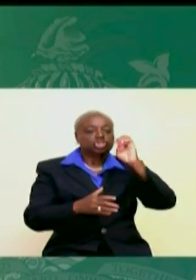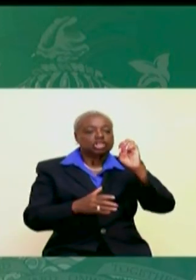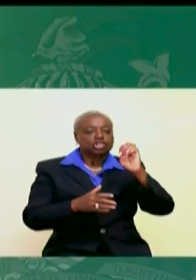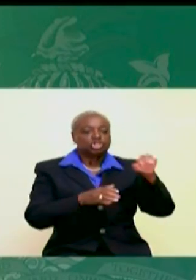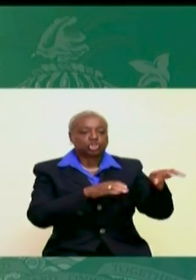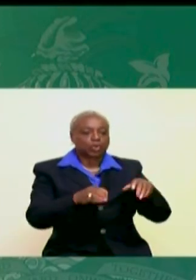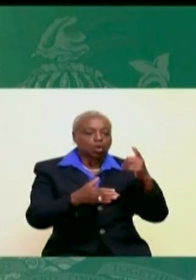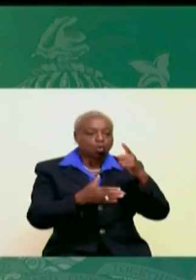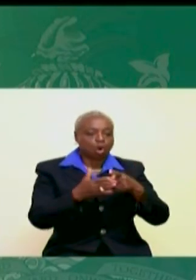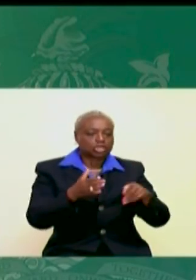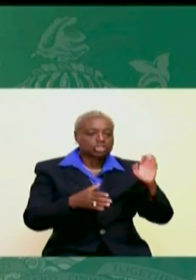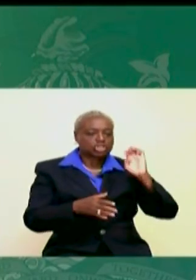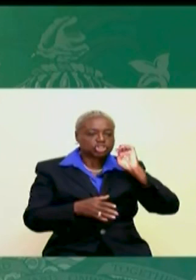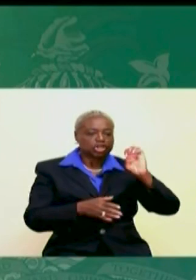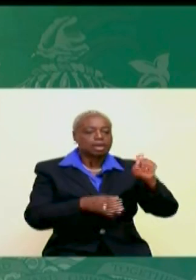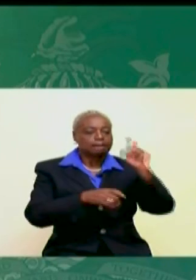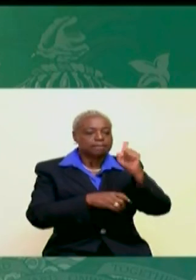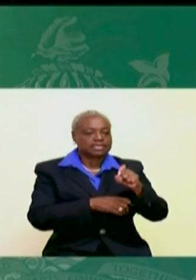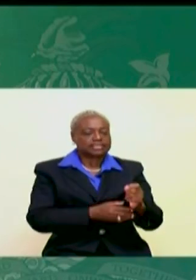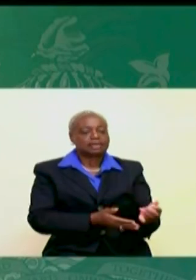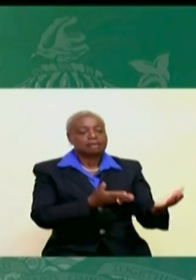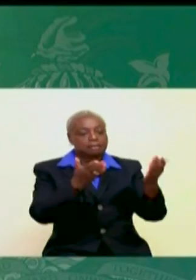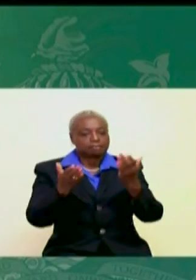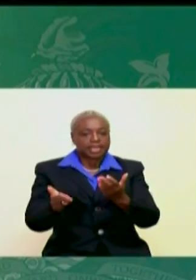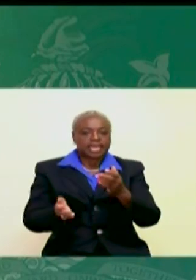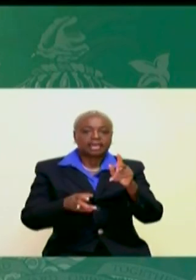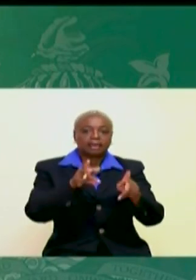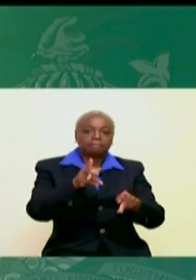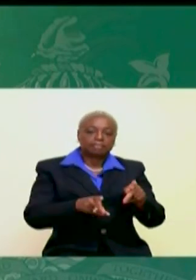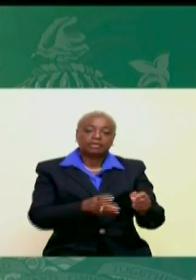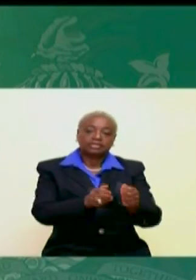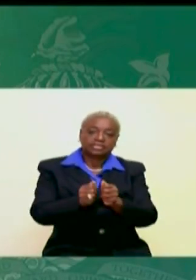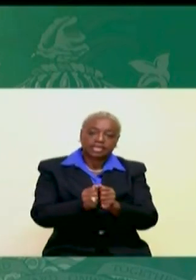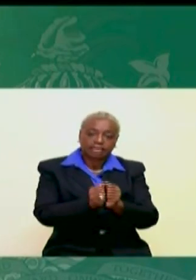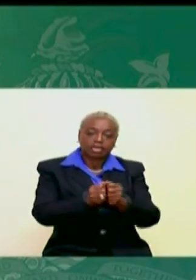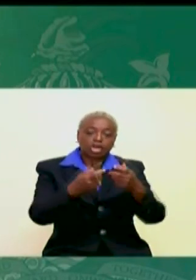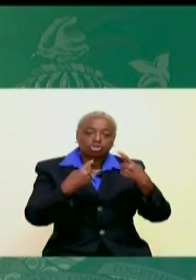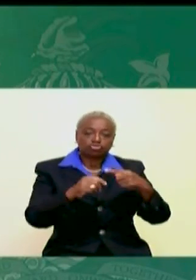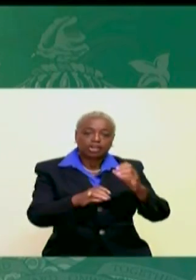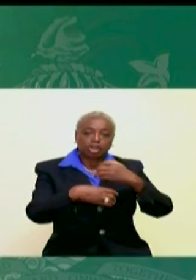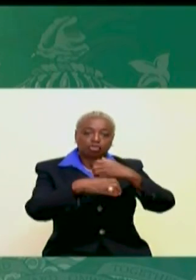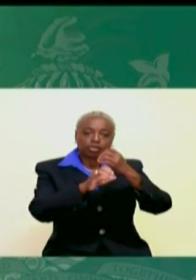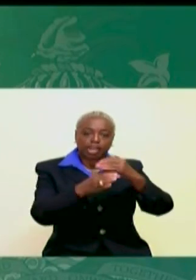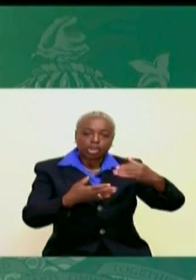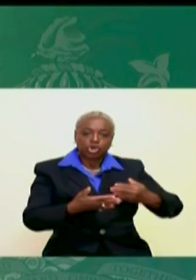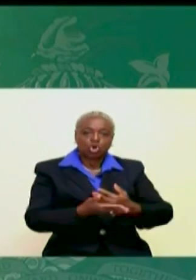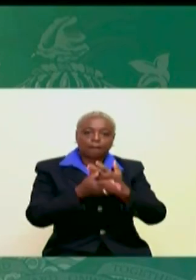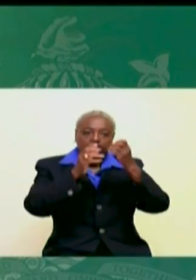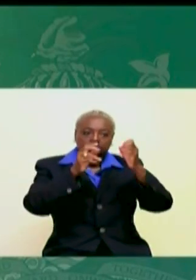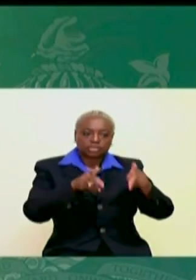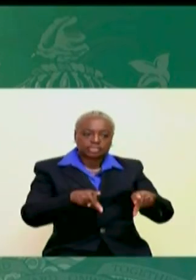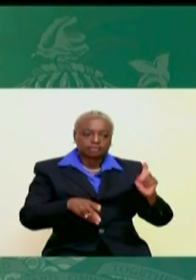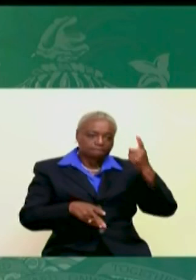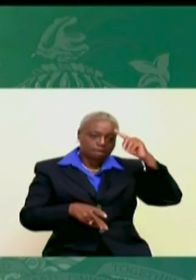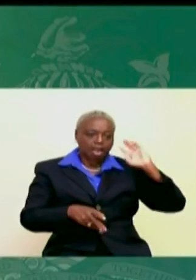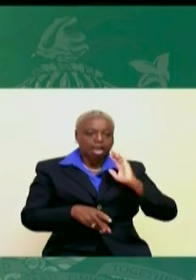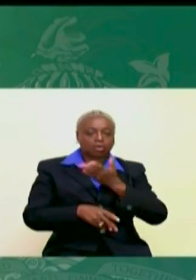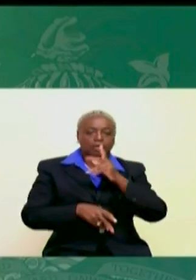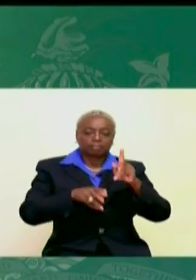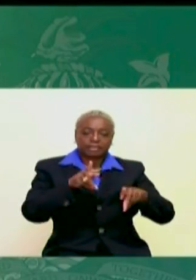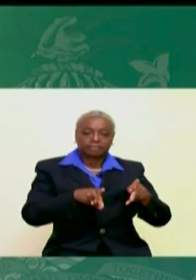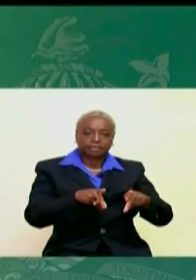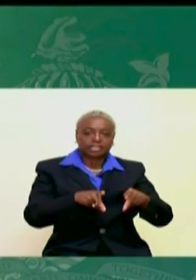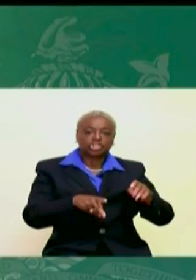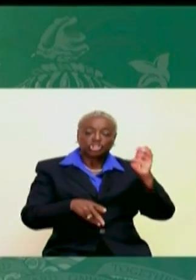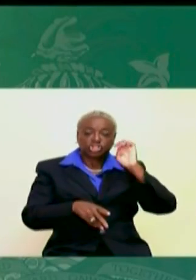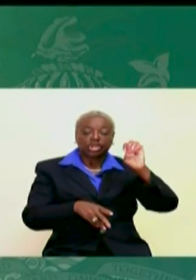she must, bringing people together, trying to create new opportunities for our people, and she will, Madam Speaker, because she has a full